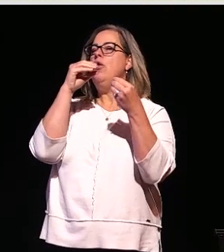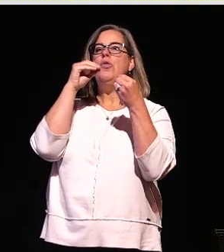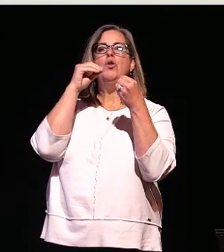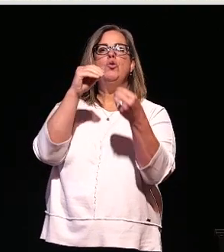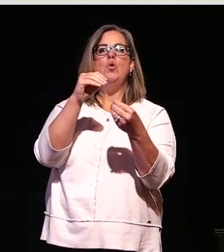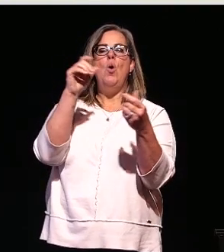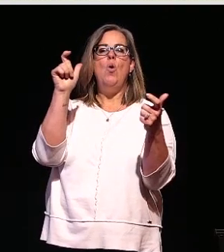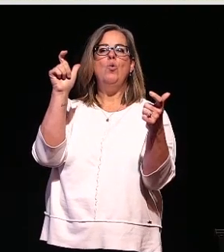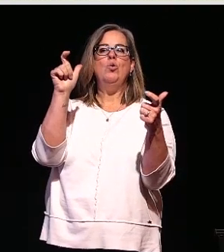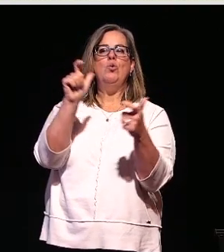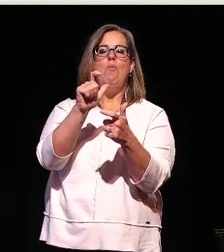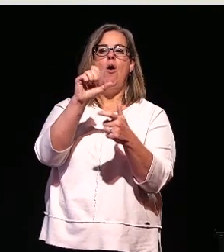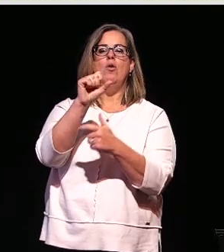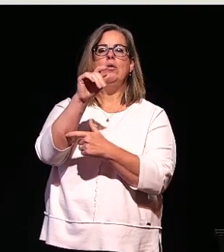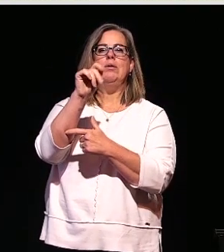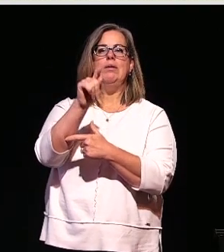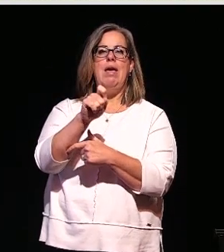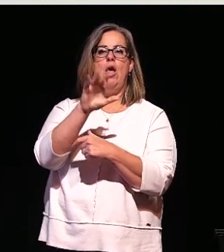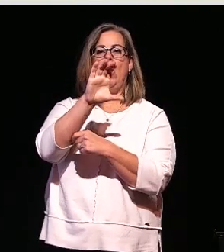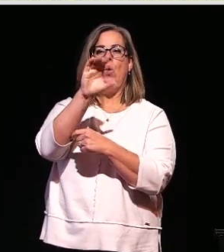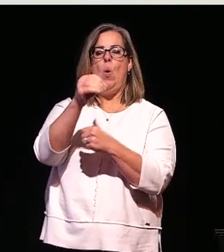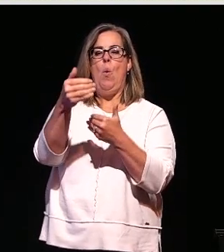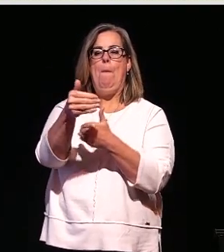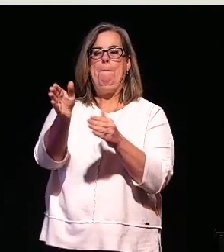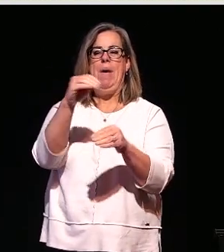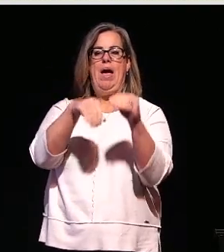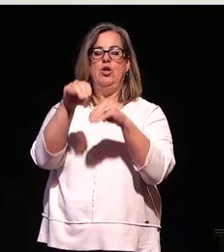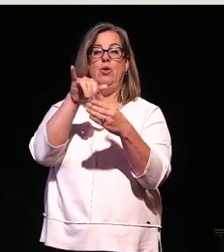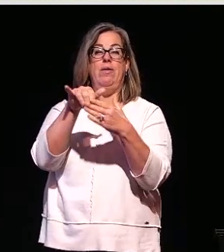beverage co-packer in the region, but we'll fix that.